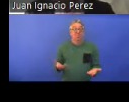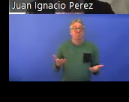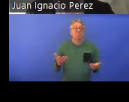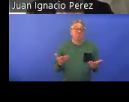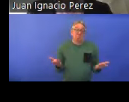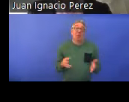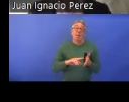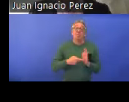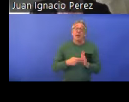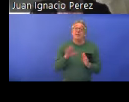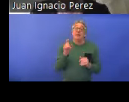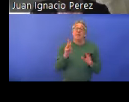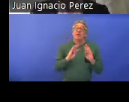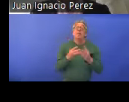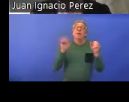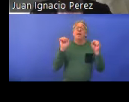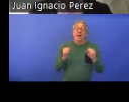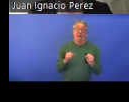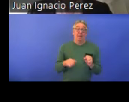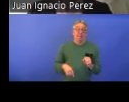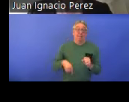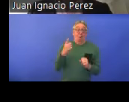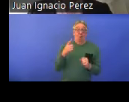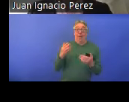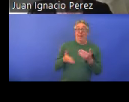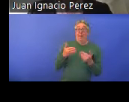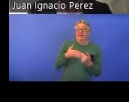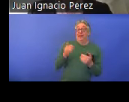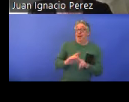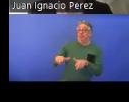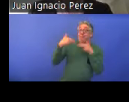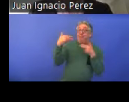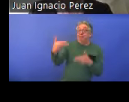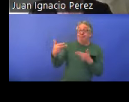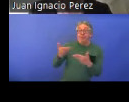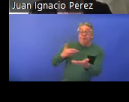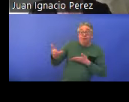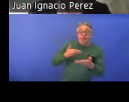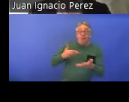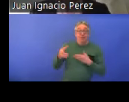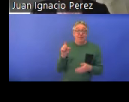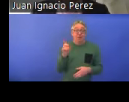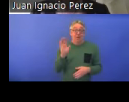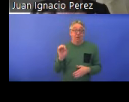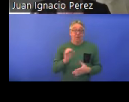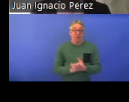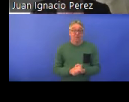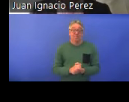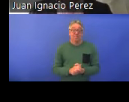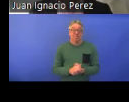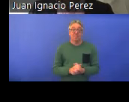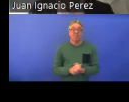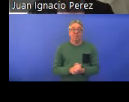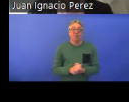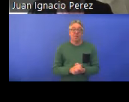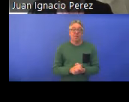CAPD committee. On this, I just want to do an important comment, which is that, of